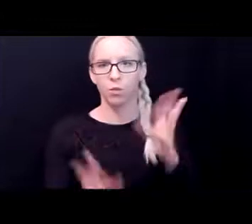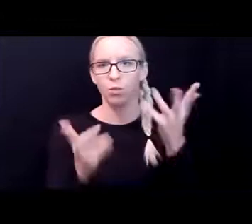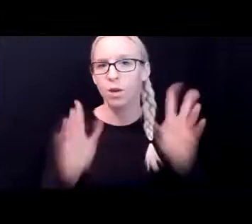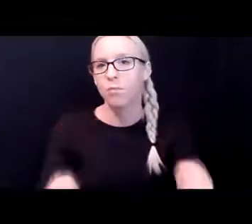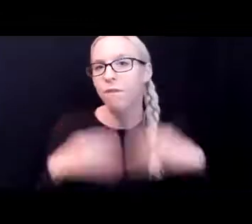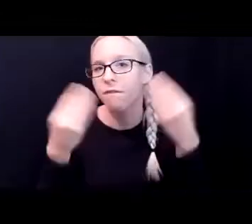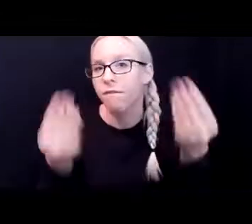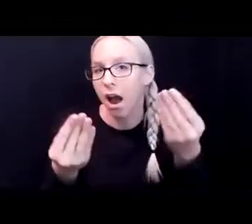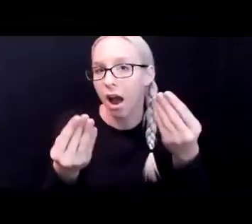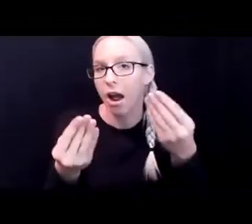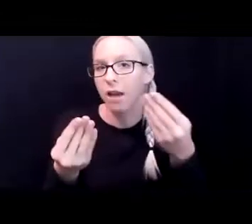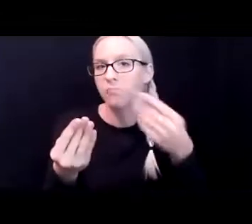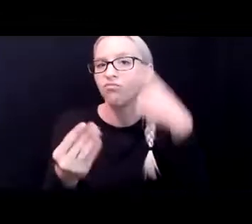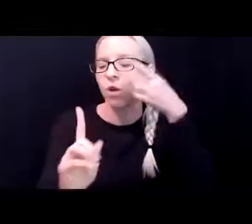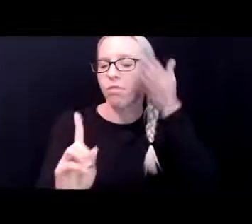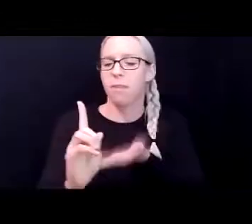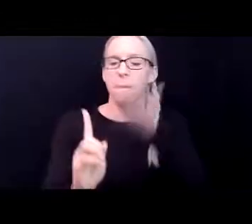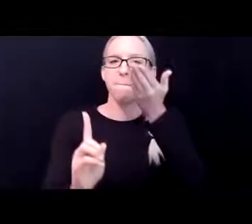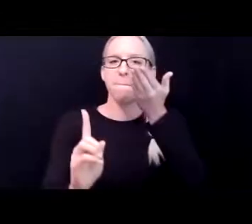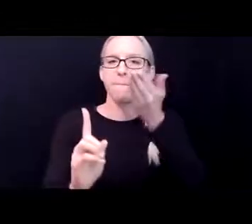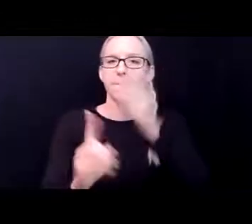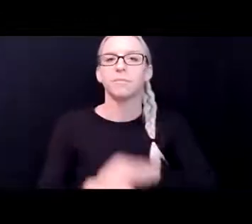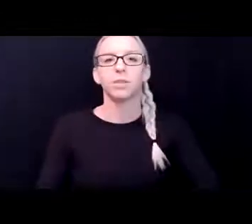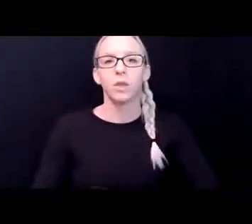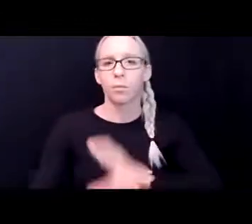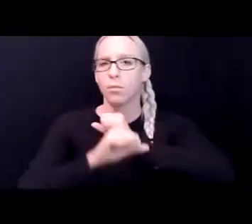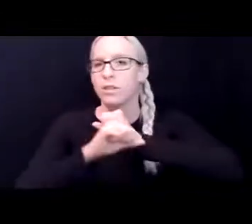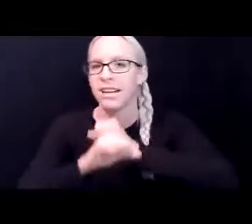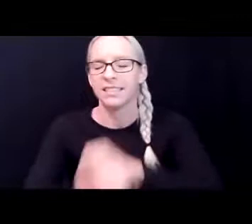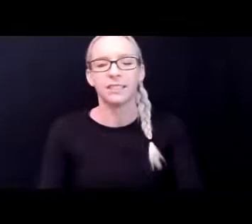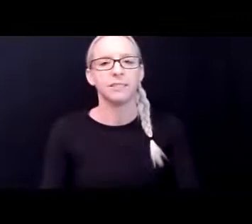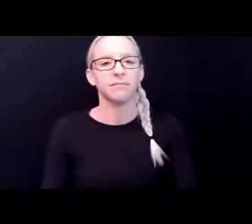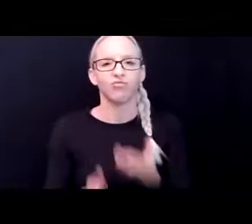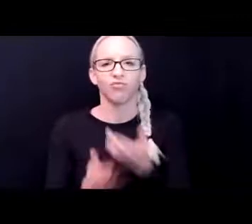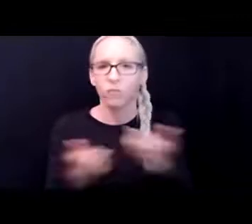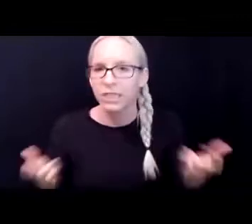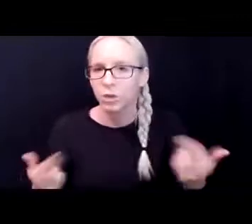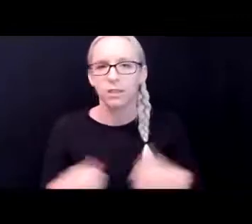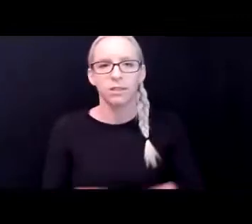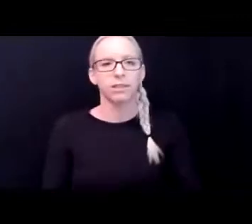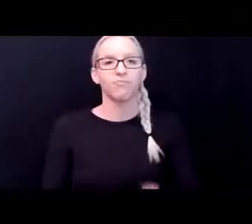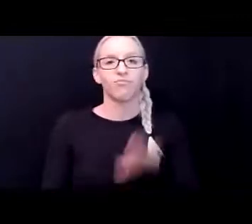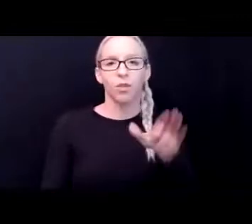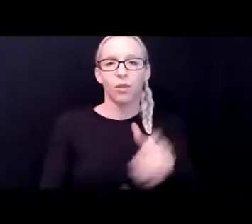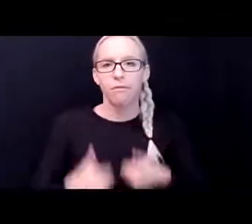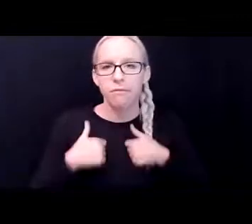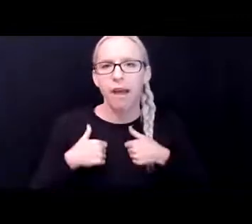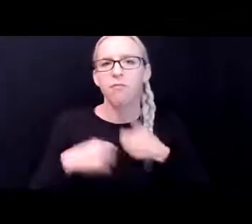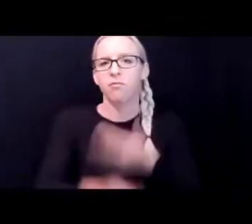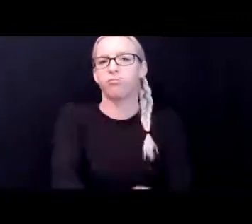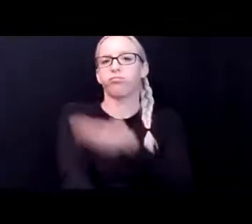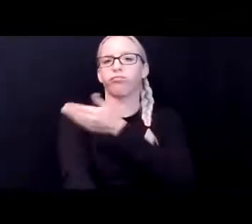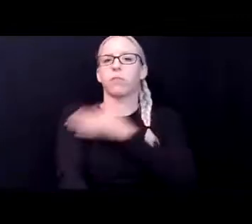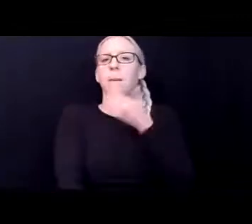some resources for that individual that's going to give them a better quality of life than they would have had